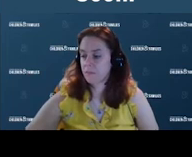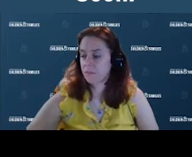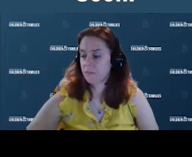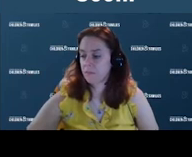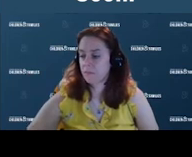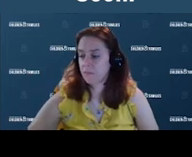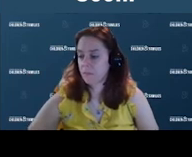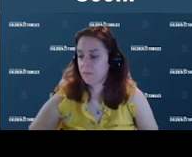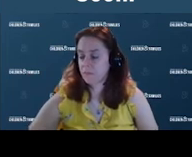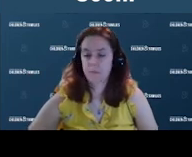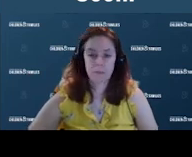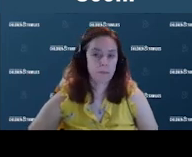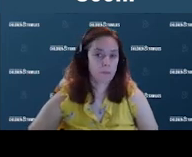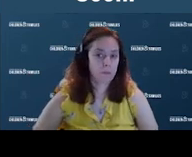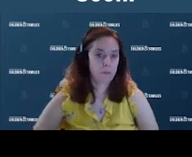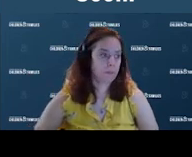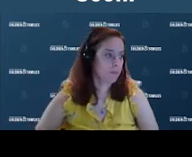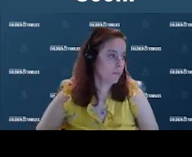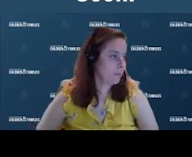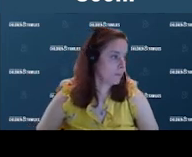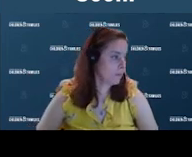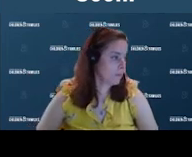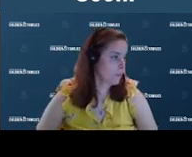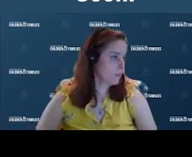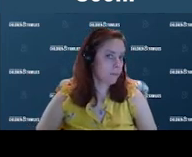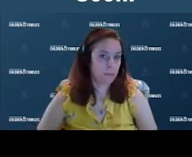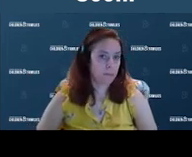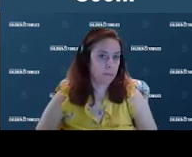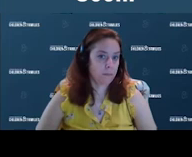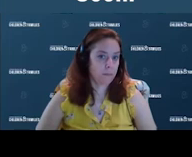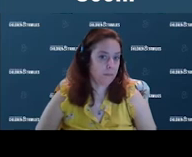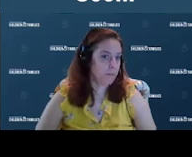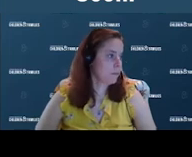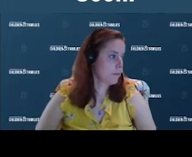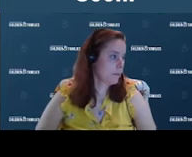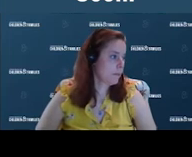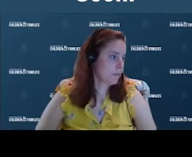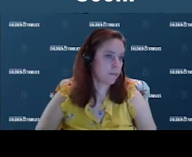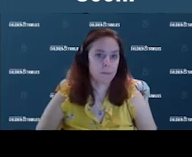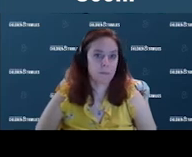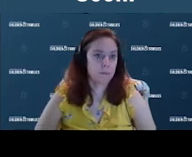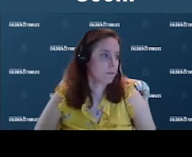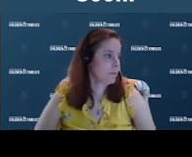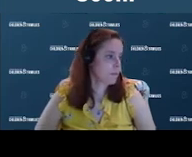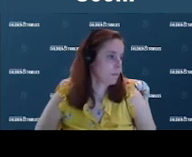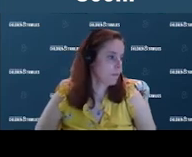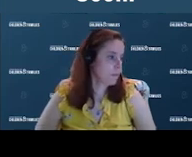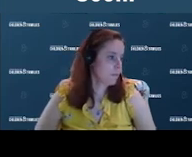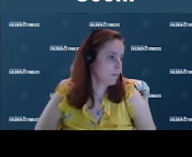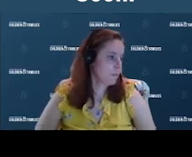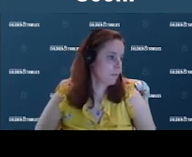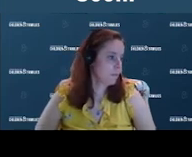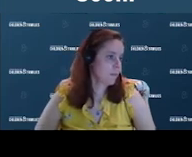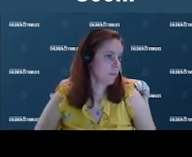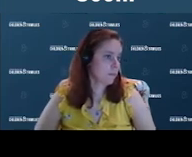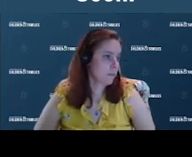approval. So how does one do this? Let's take a look. So broadly speaking, to request prior approval,